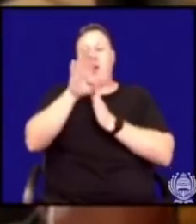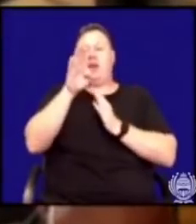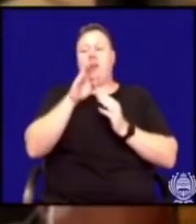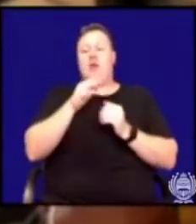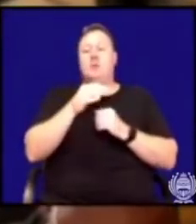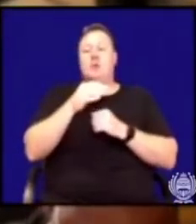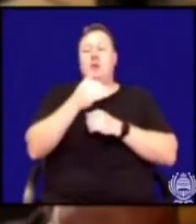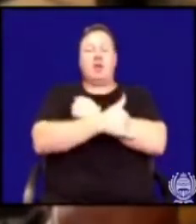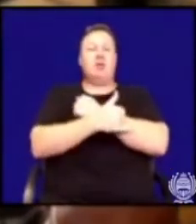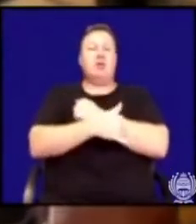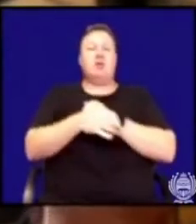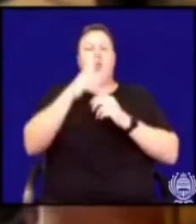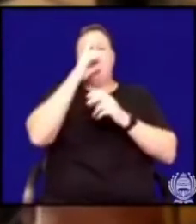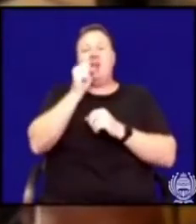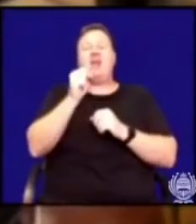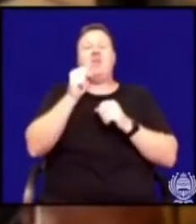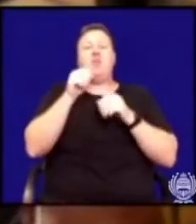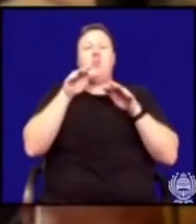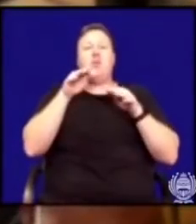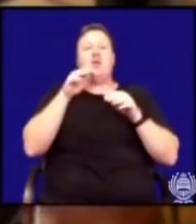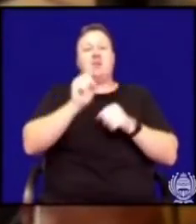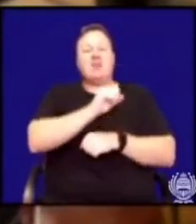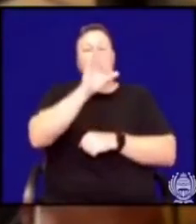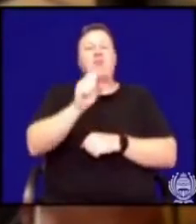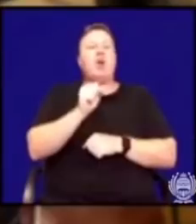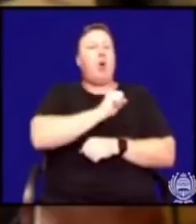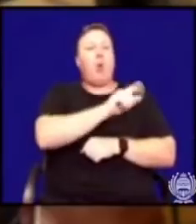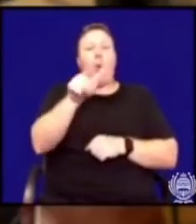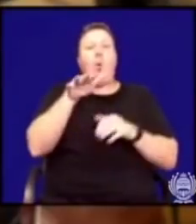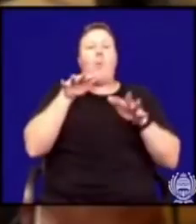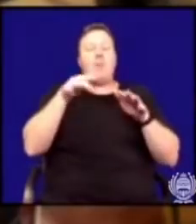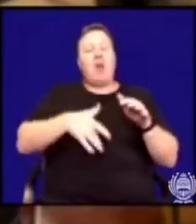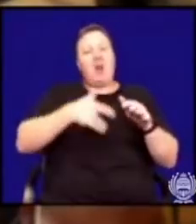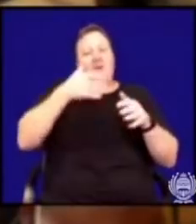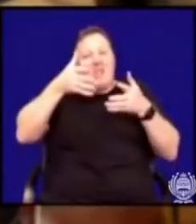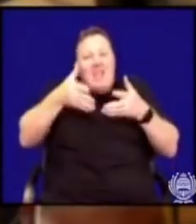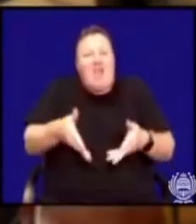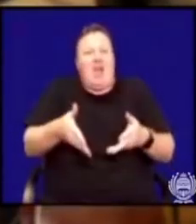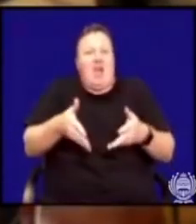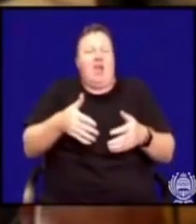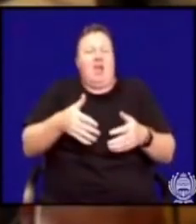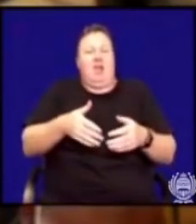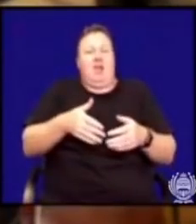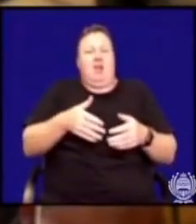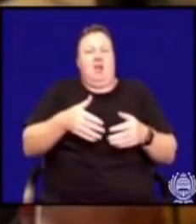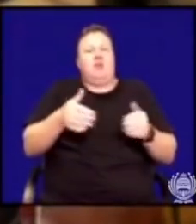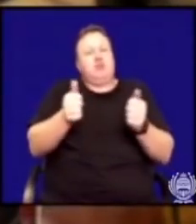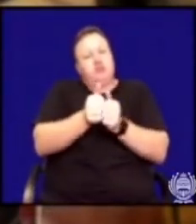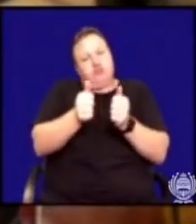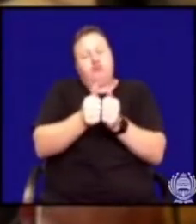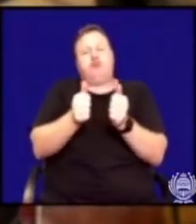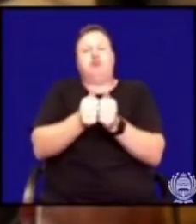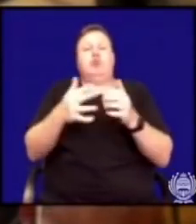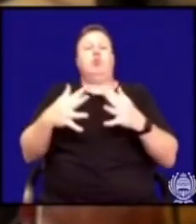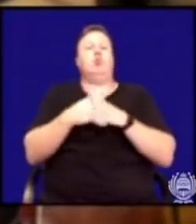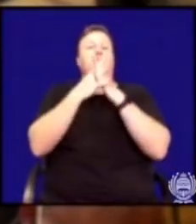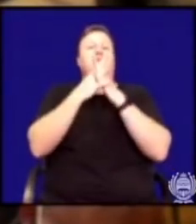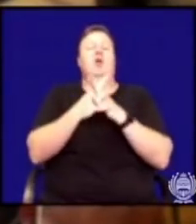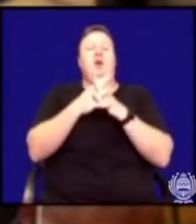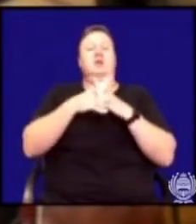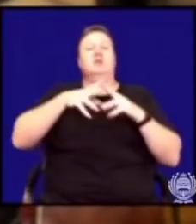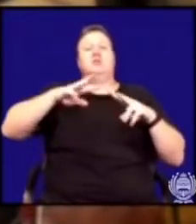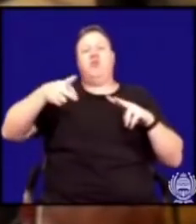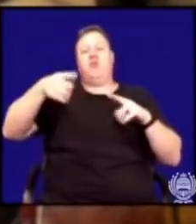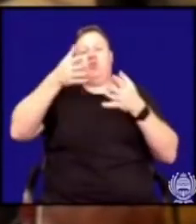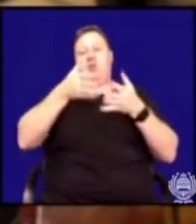Africa belongs to all who live in it, united in our diversity. These words stand as a preamble to our Constitution,